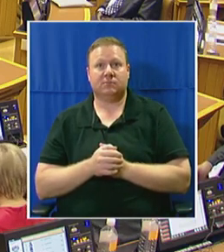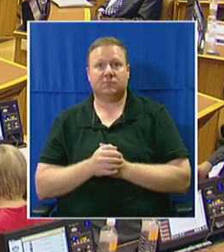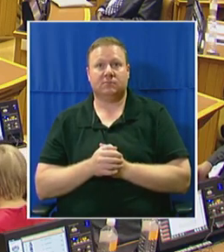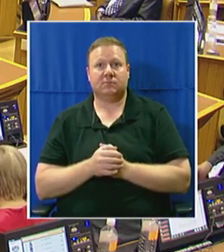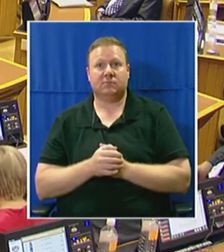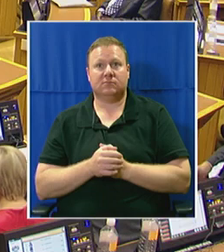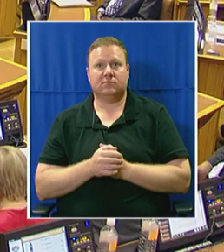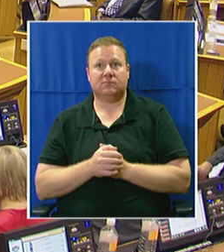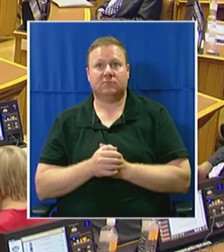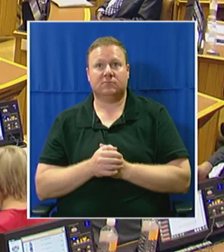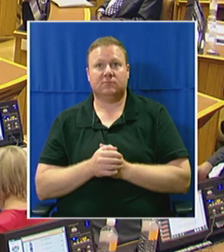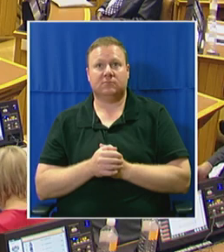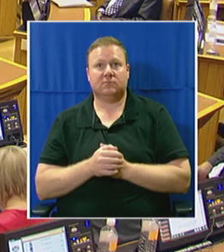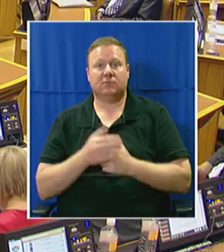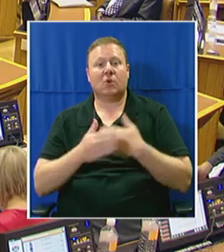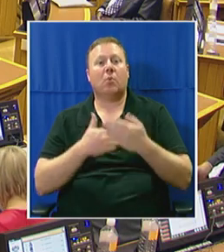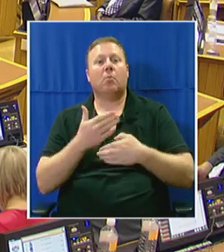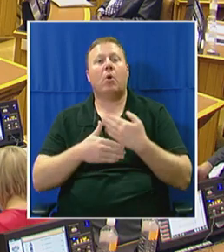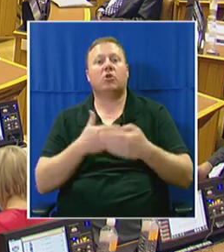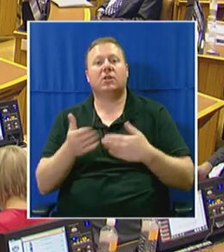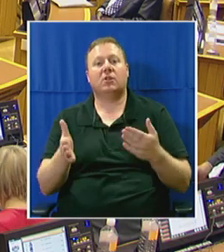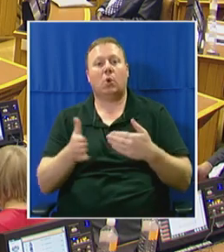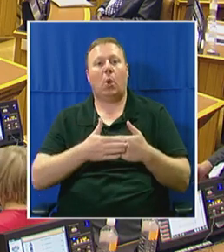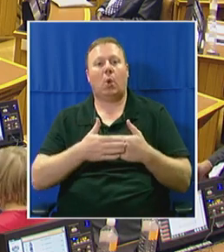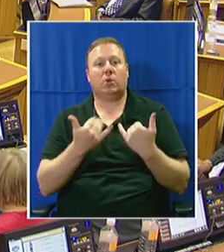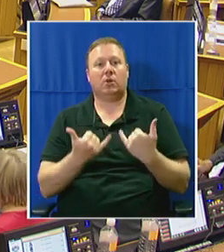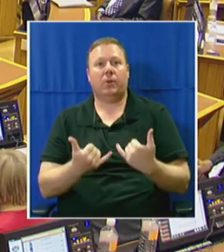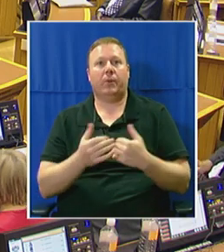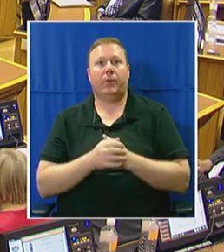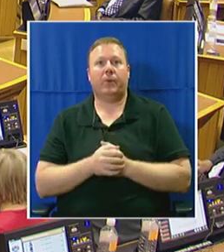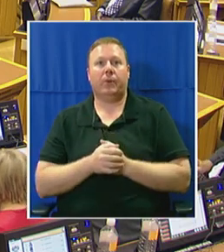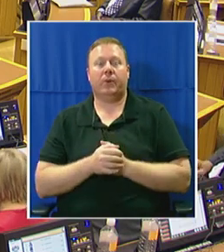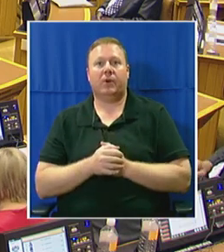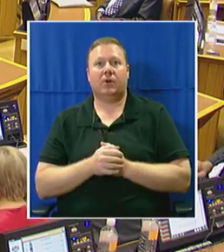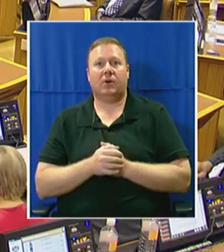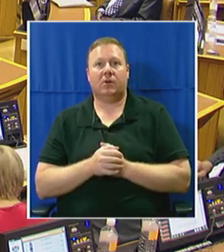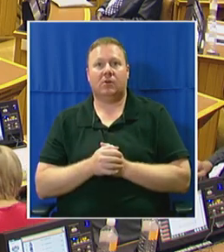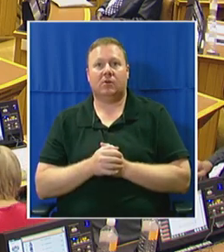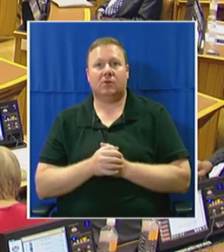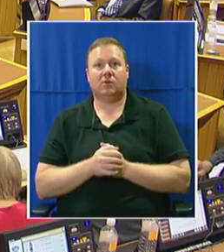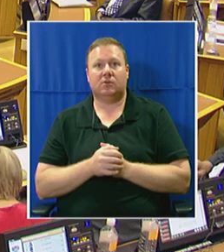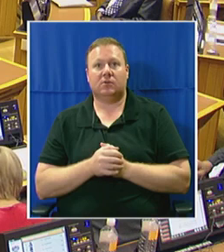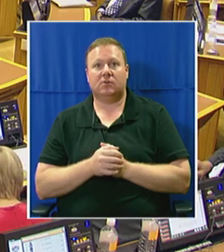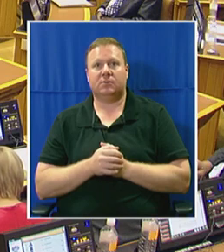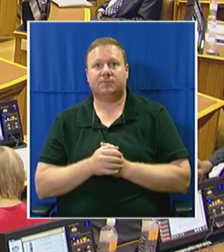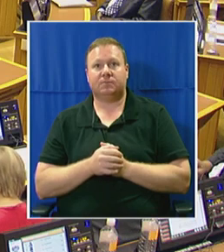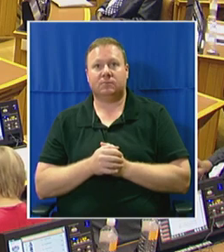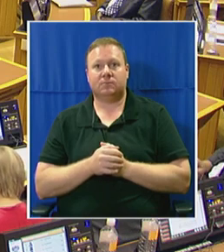fine it's okay all right you are seen here yeah all